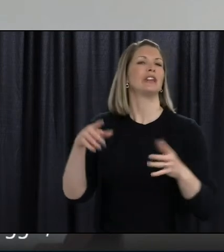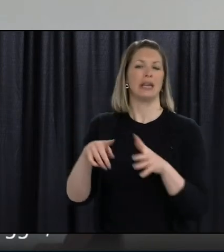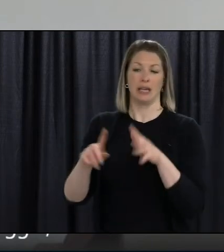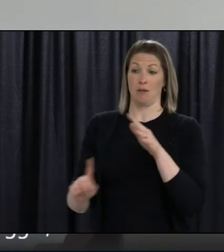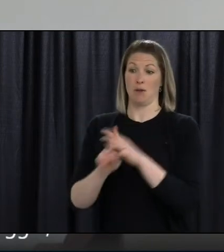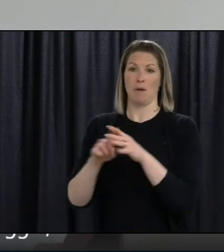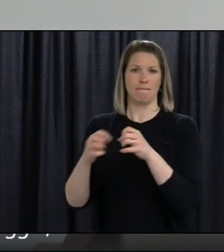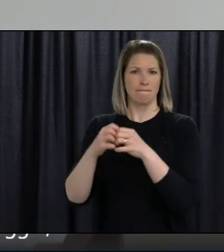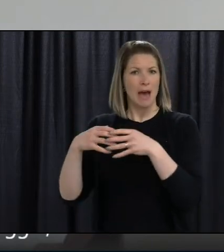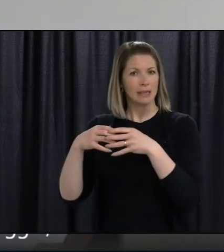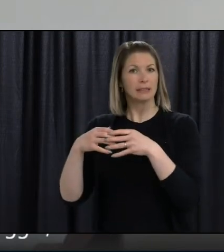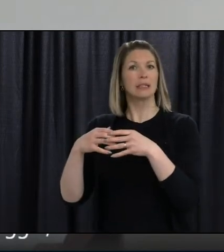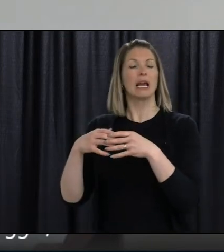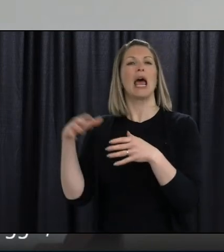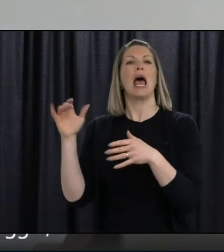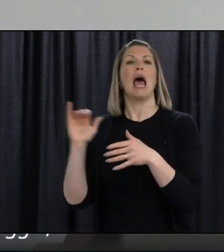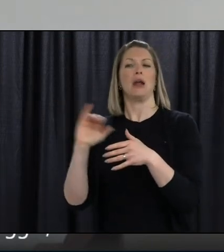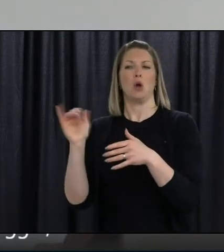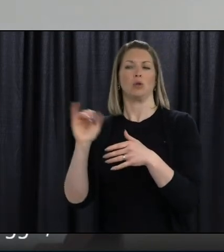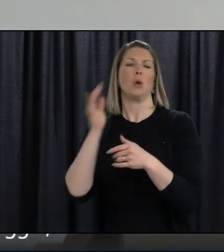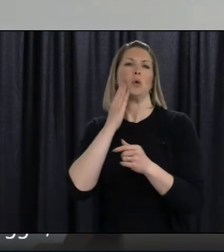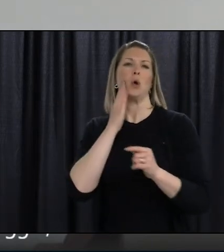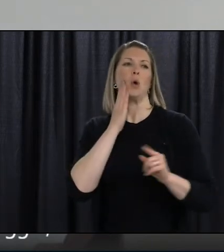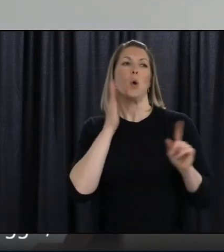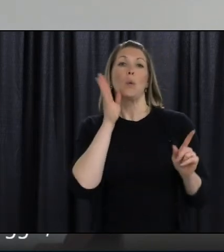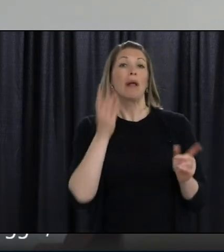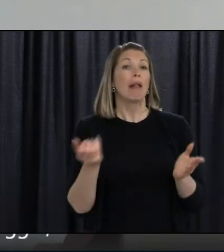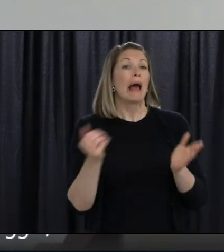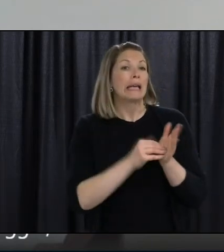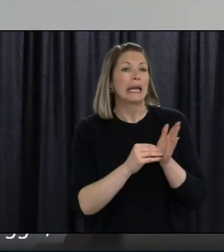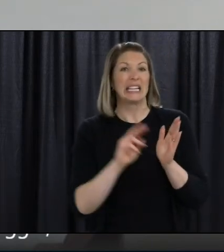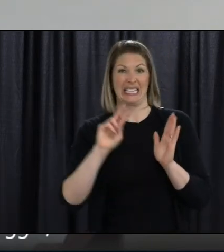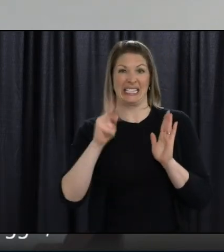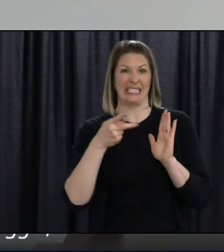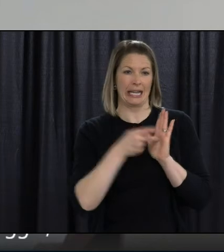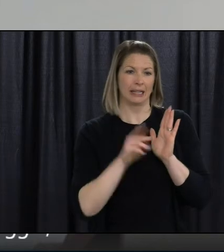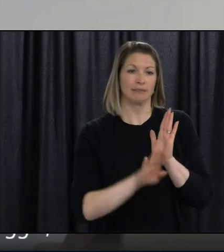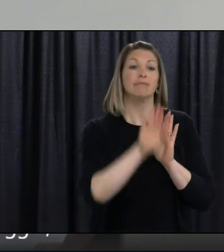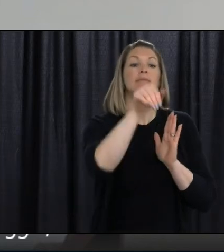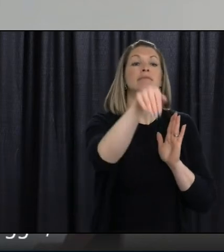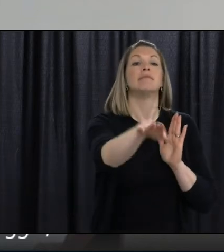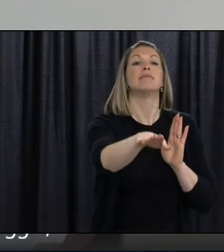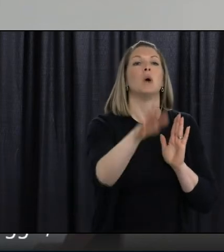this. And on the one hand, we have, no cases. And